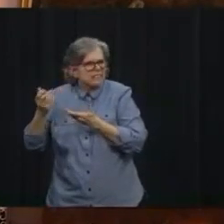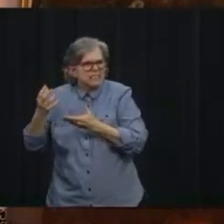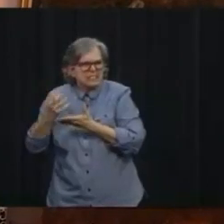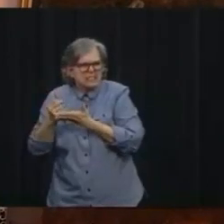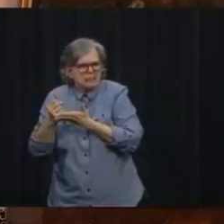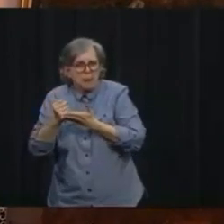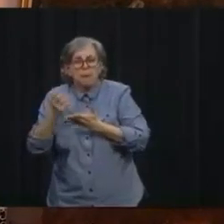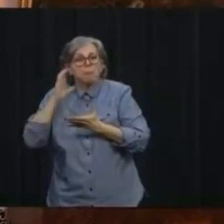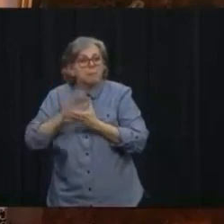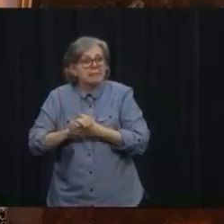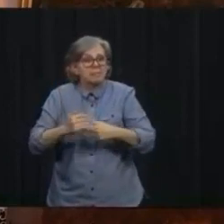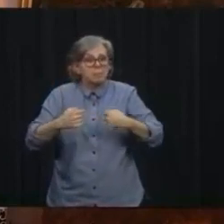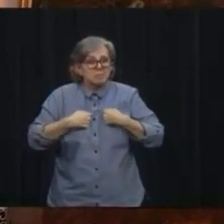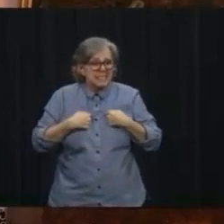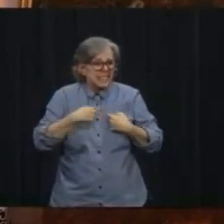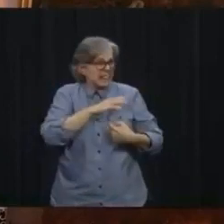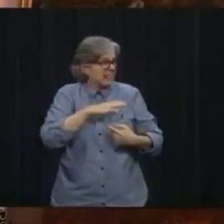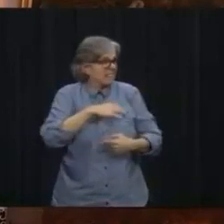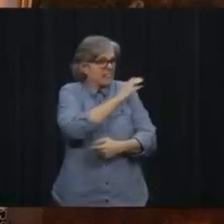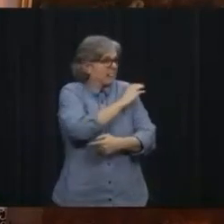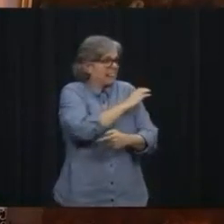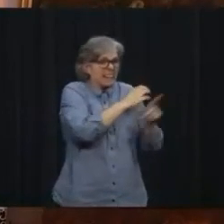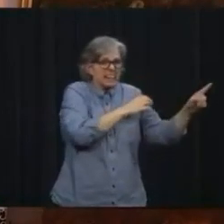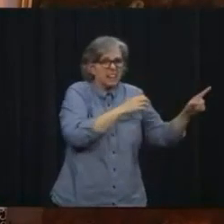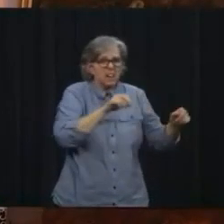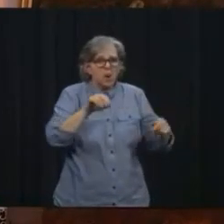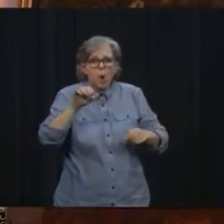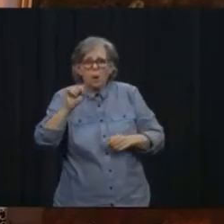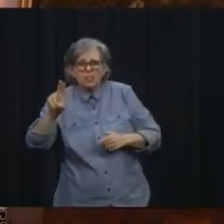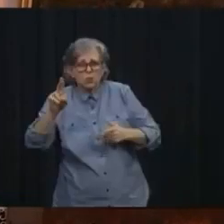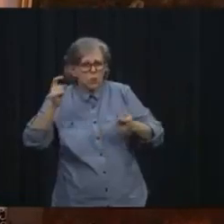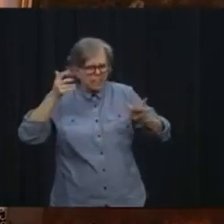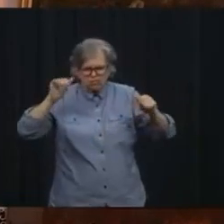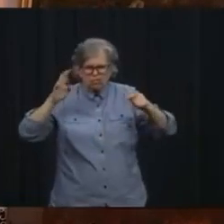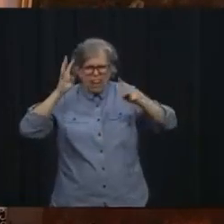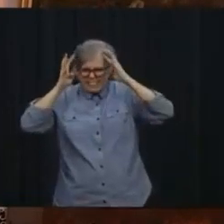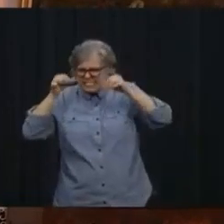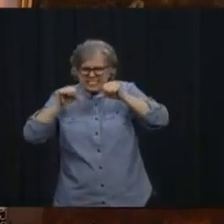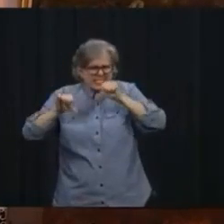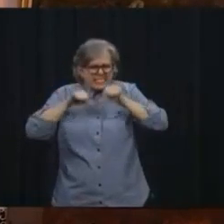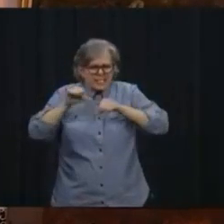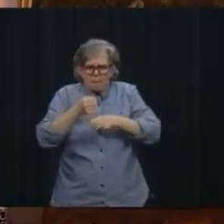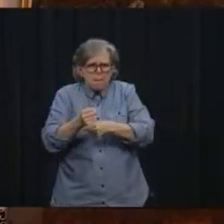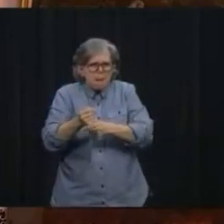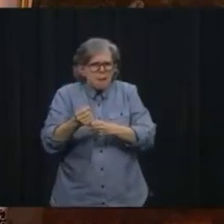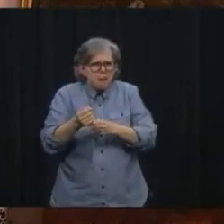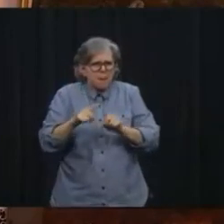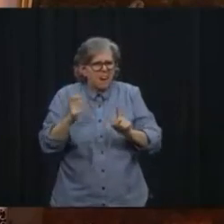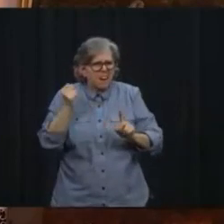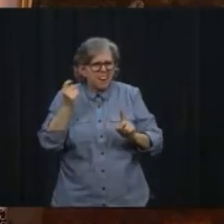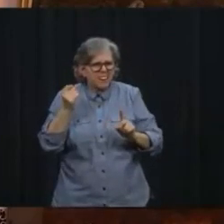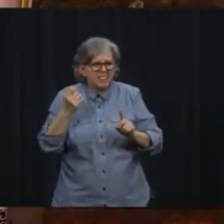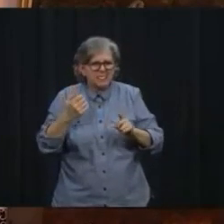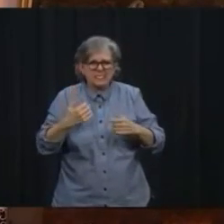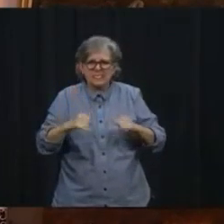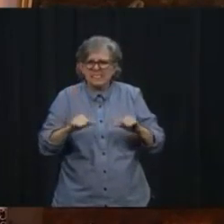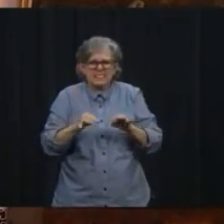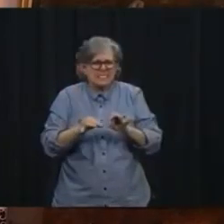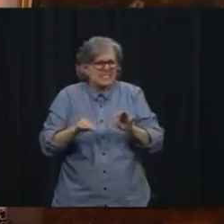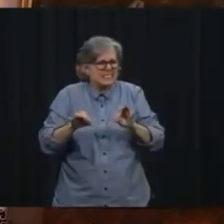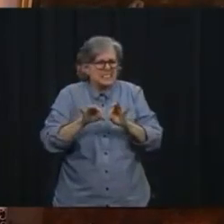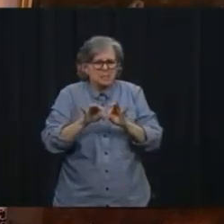to understand the full impact of what is happening here. It was, in fact, like I've said before, it is the seeing a